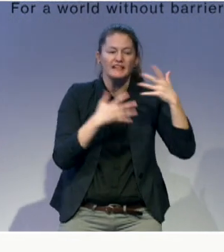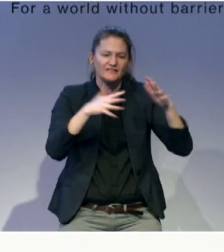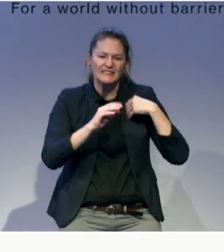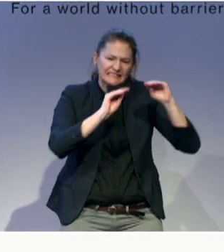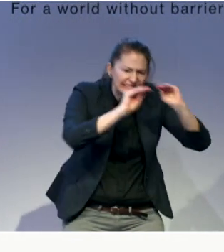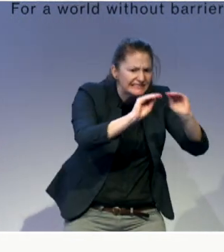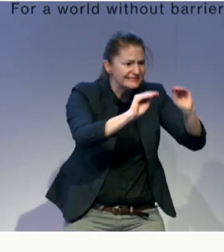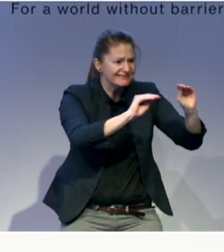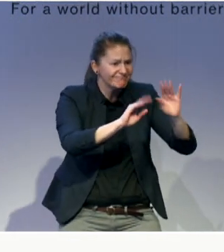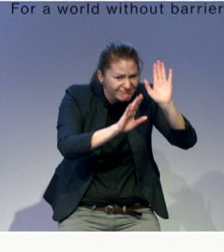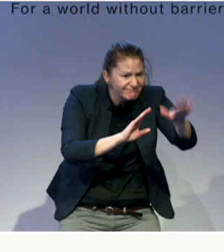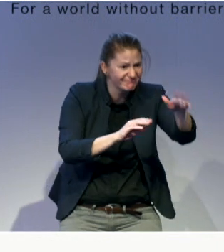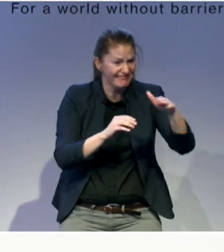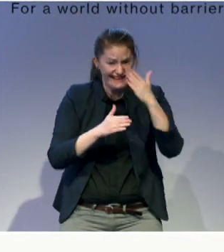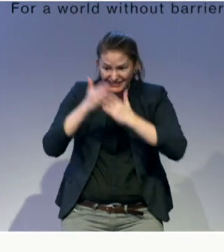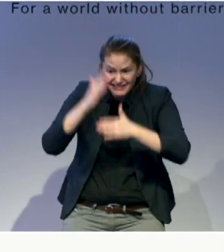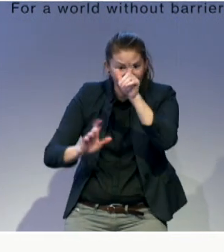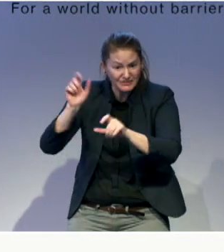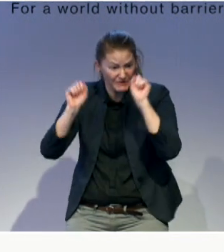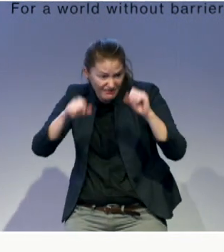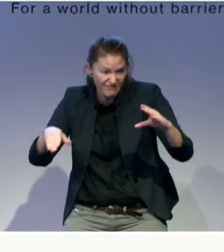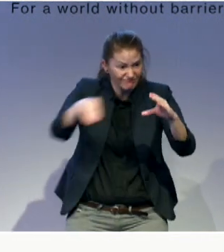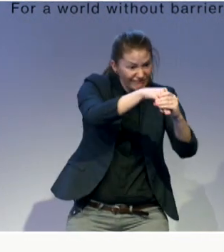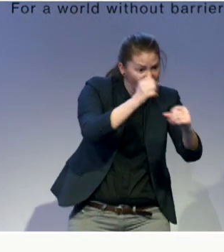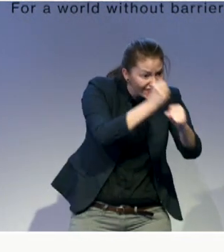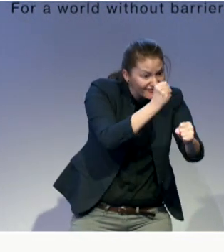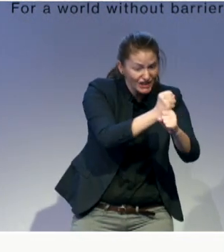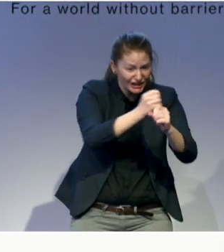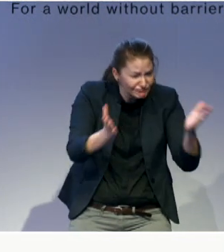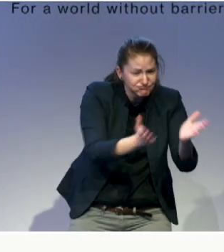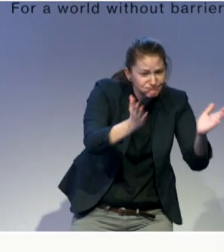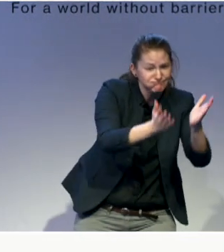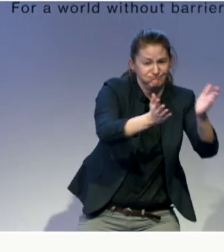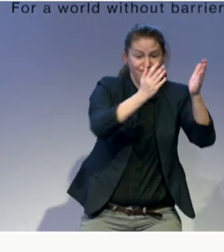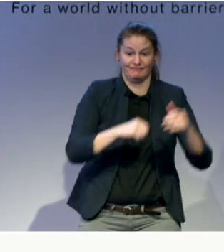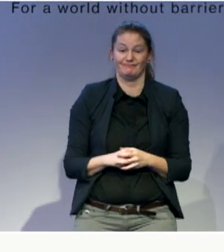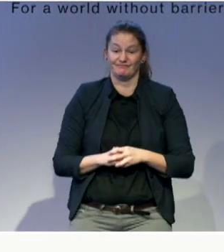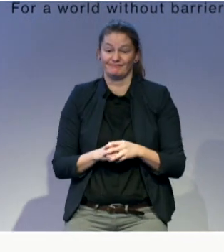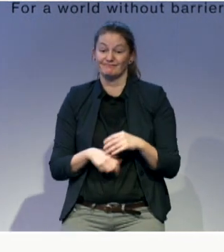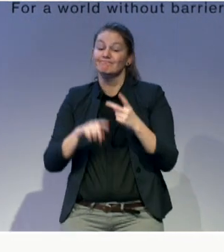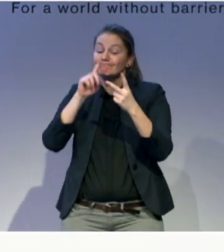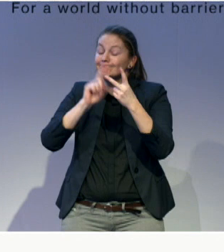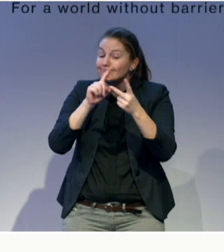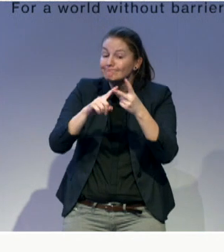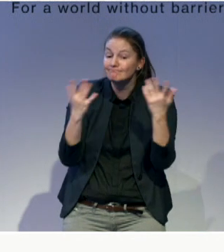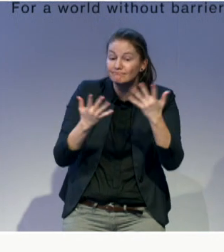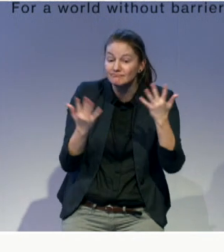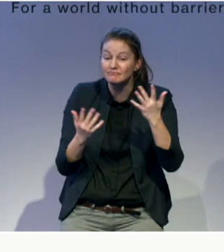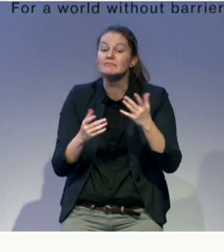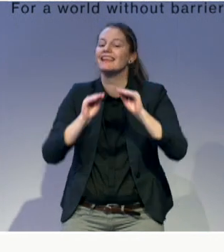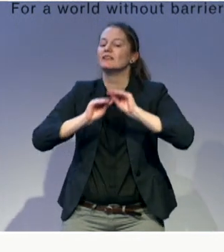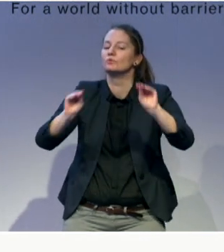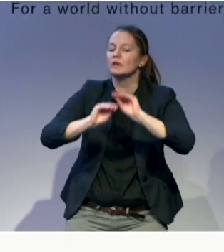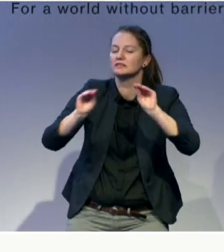currently running an inclusive vocational education project called Inclusive